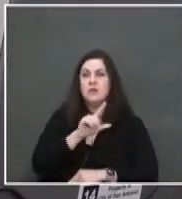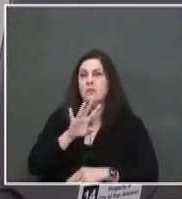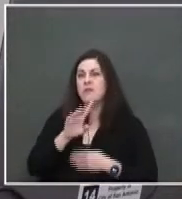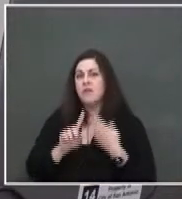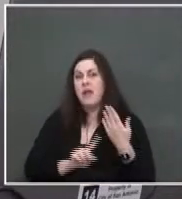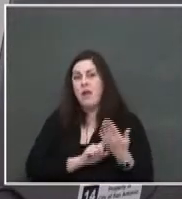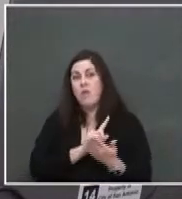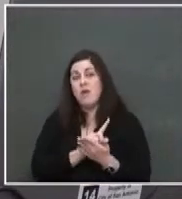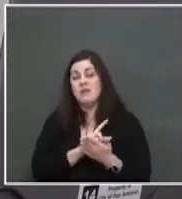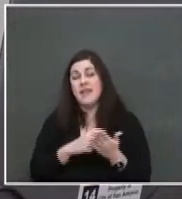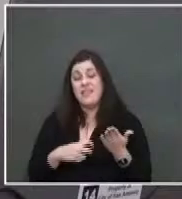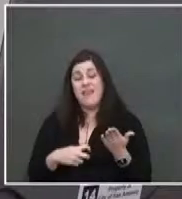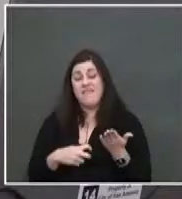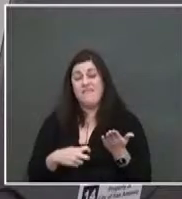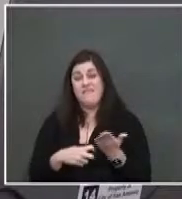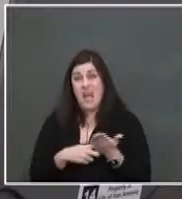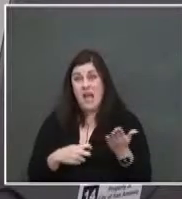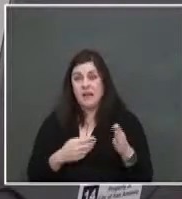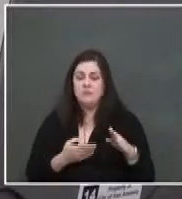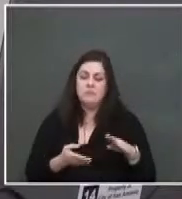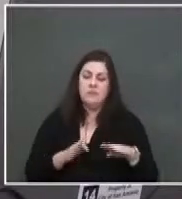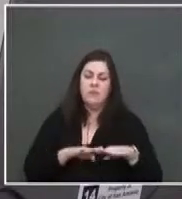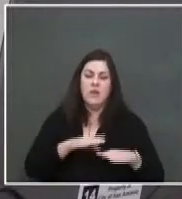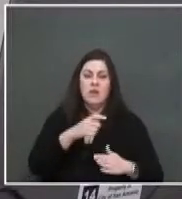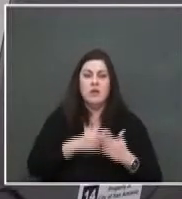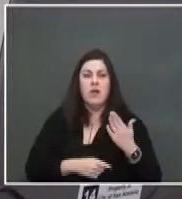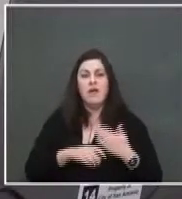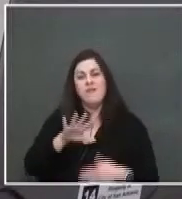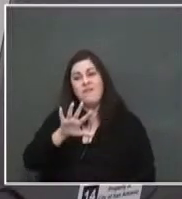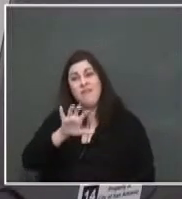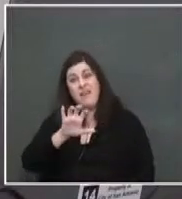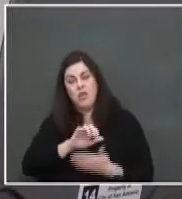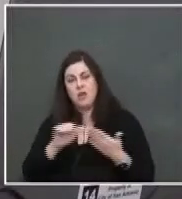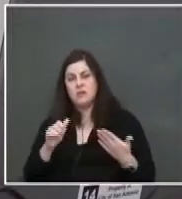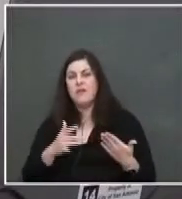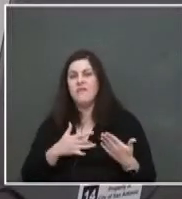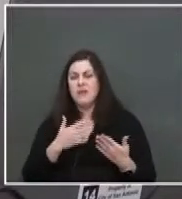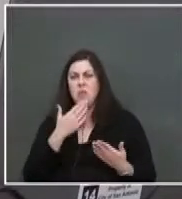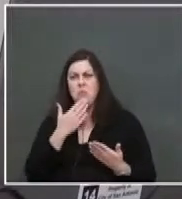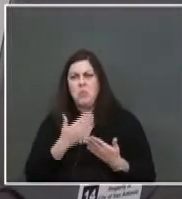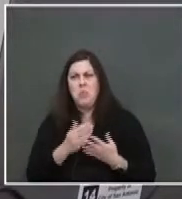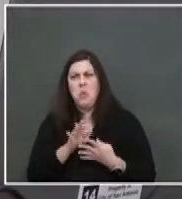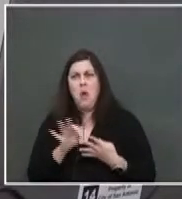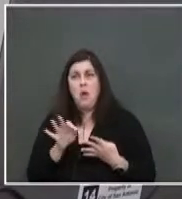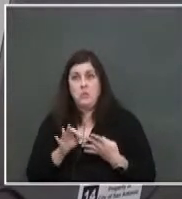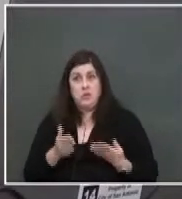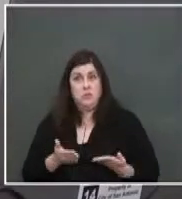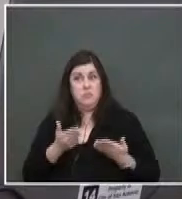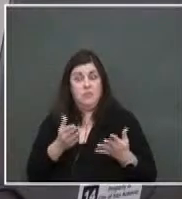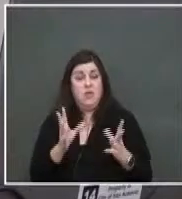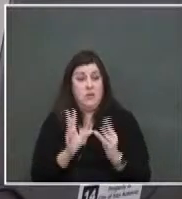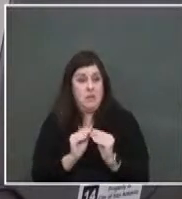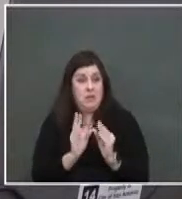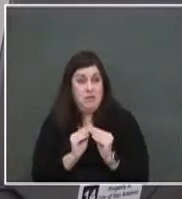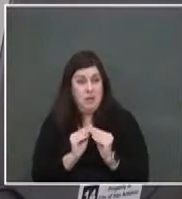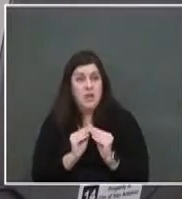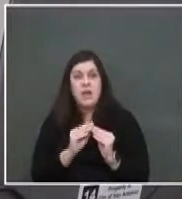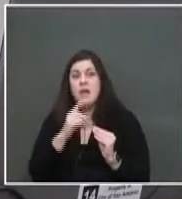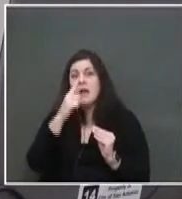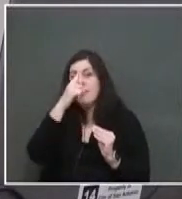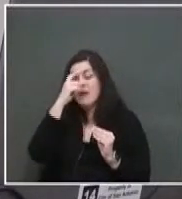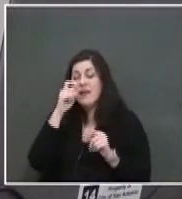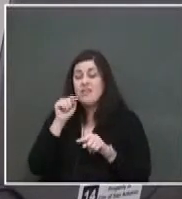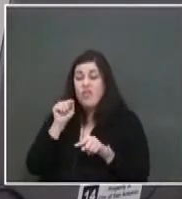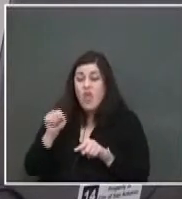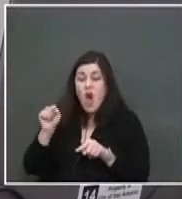the fine to $500, and we felt this could be a good option for the committee because it targets those areas and it doesn't